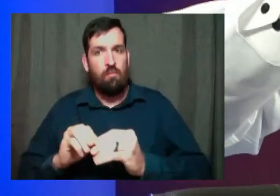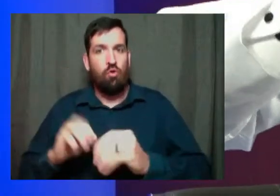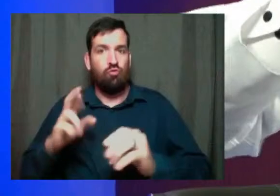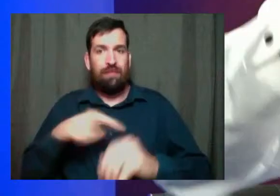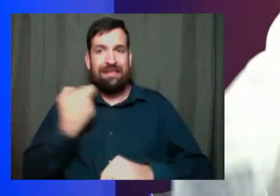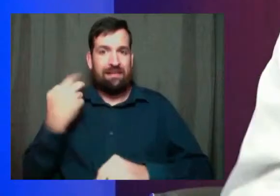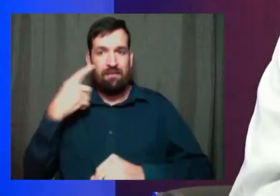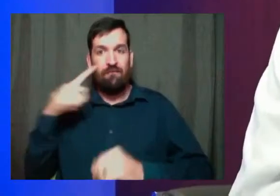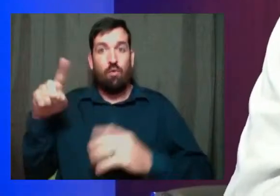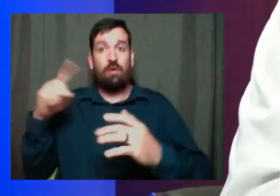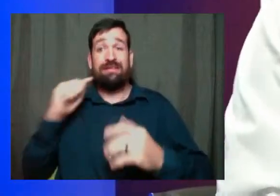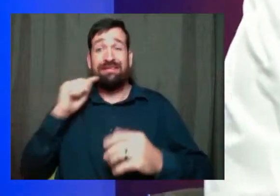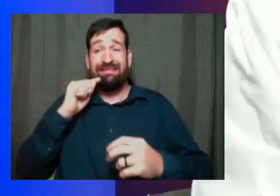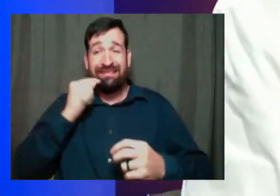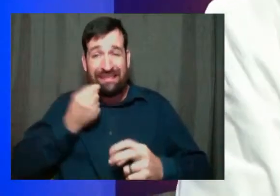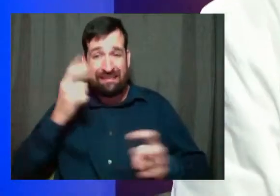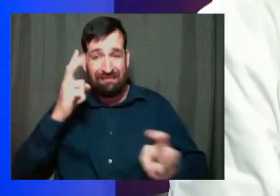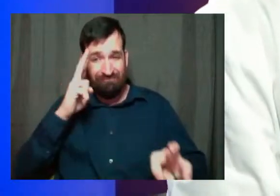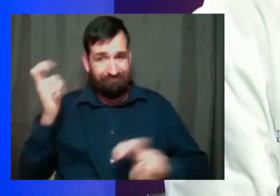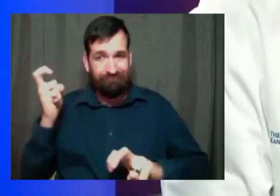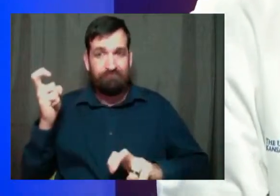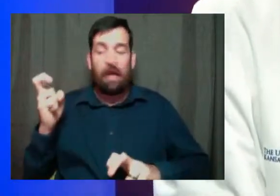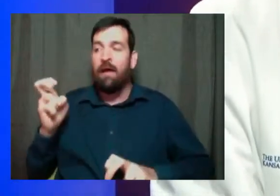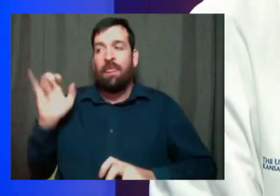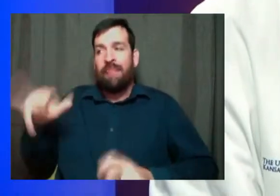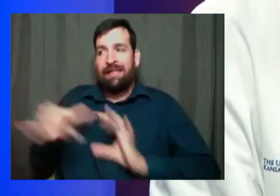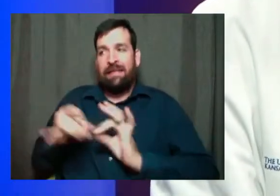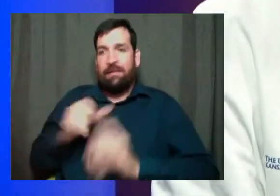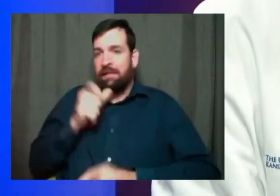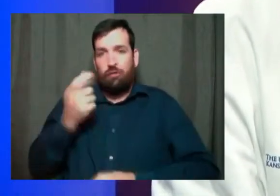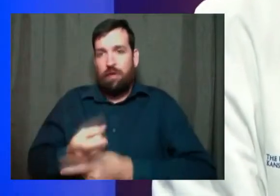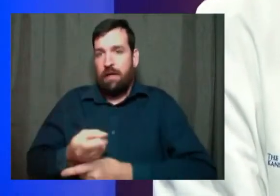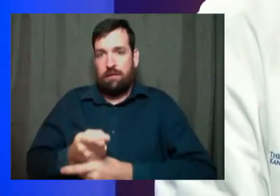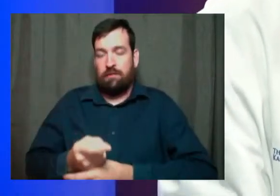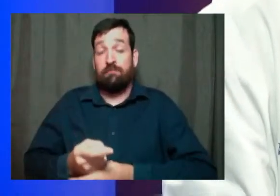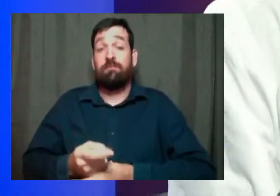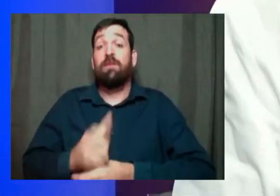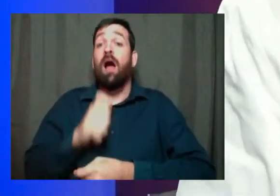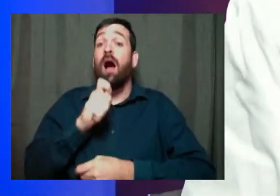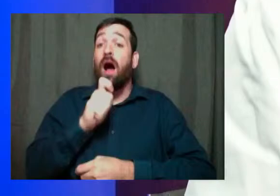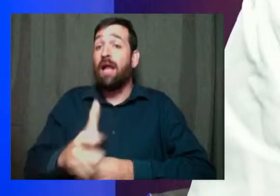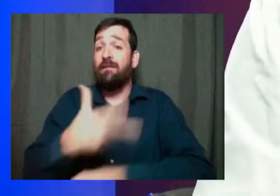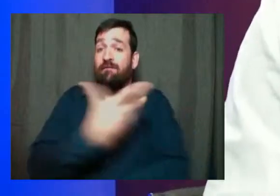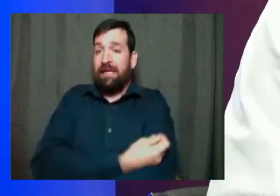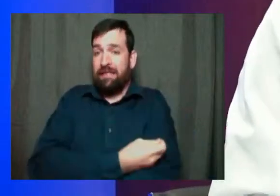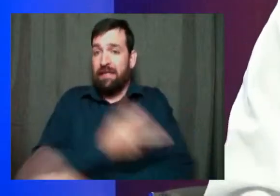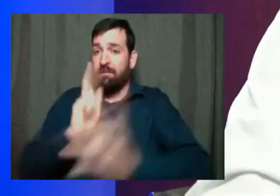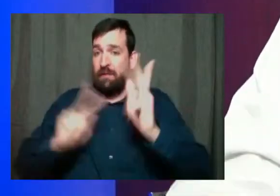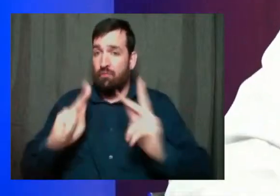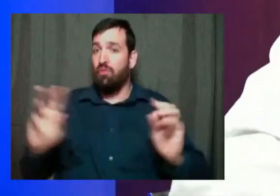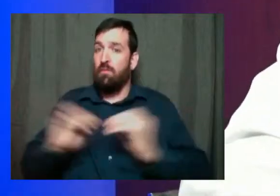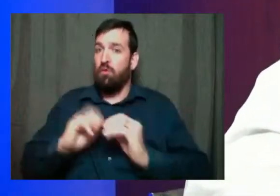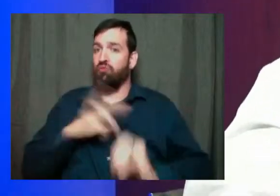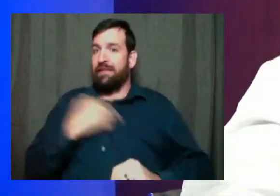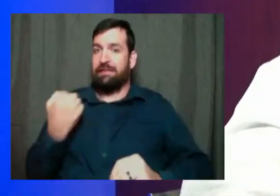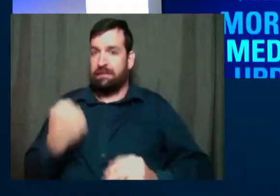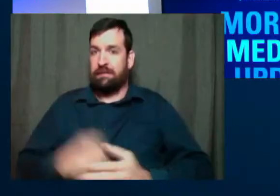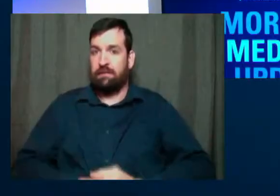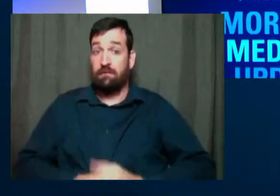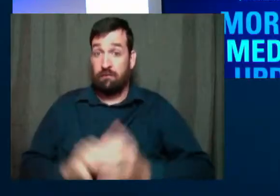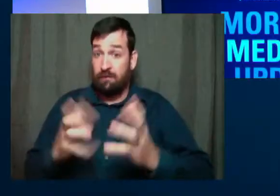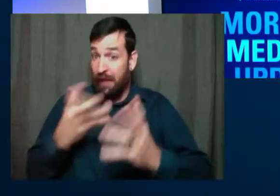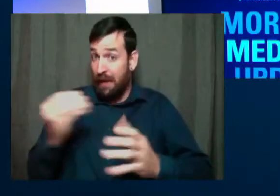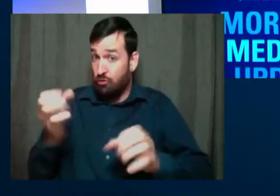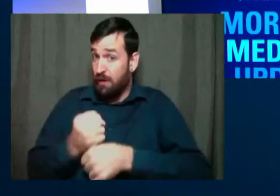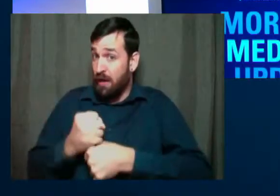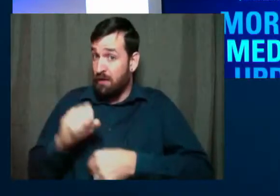that statement would be absolutely incorrect. Unvaccinated people are much more likely to spread the disease and have more mutations. Variants. I think I've seen